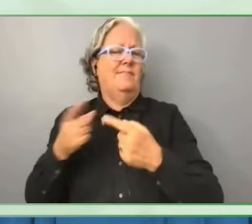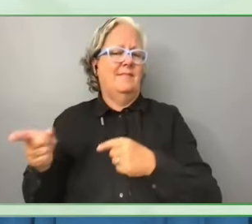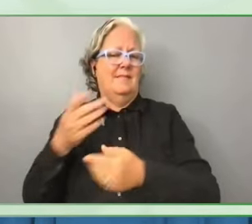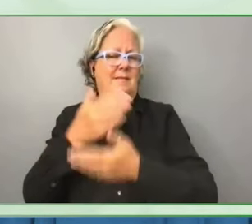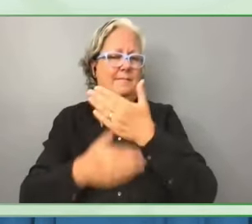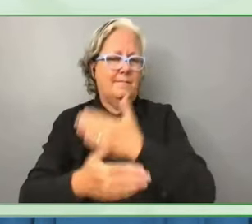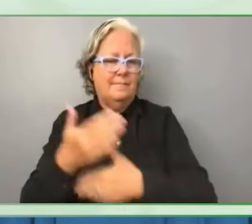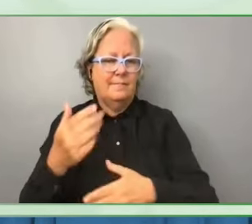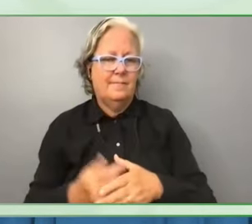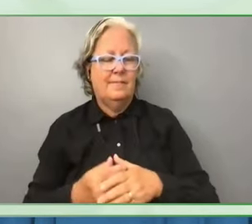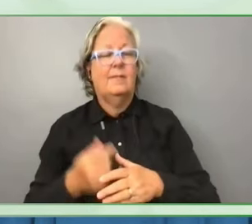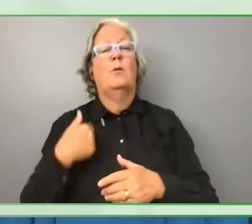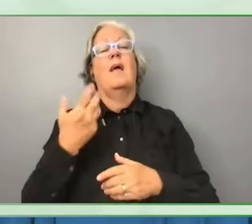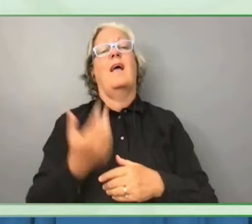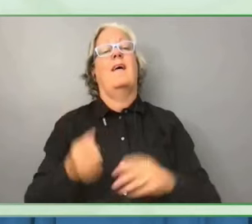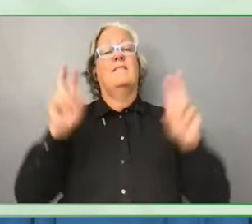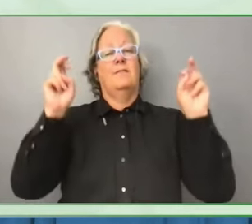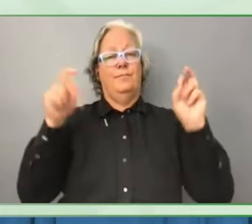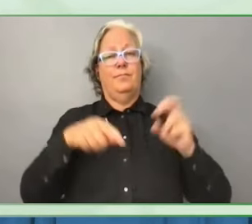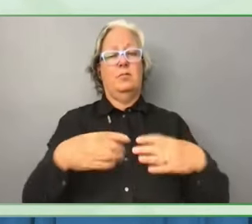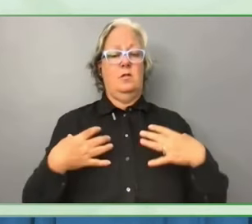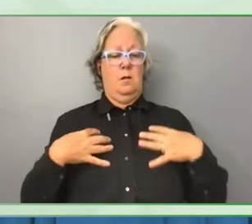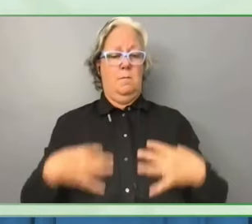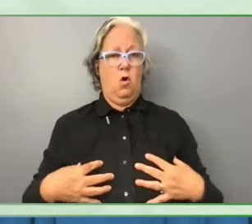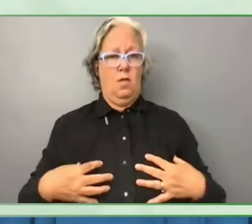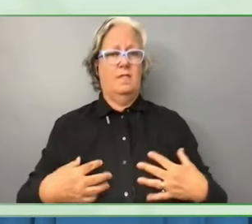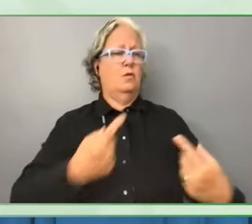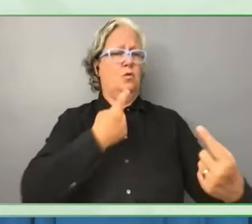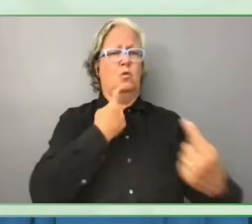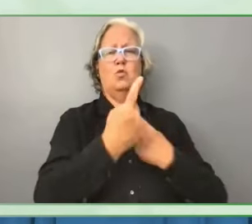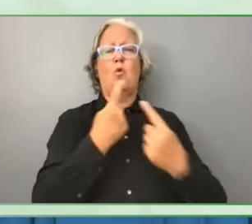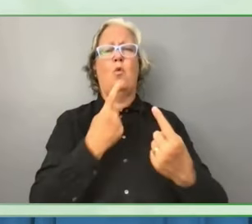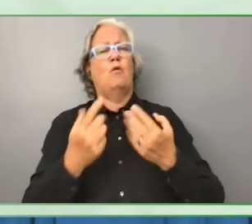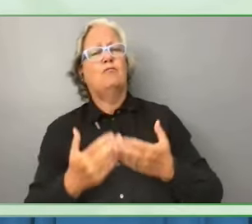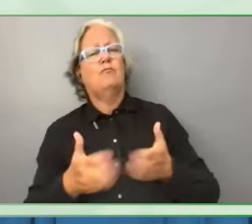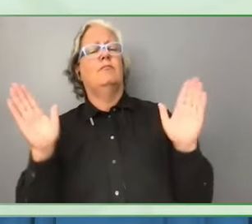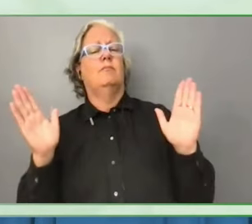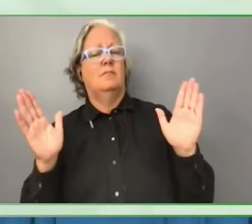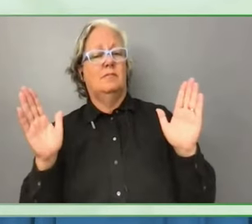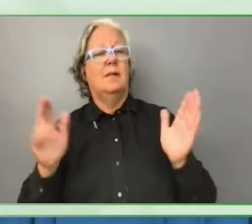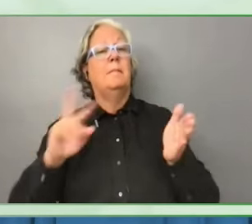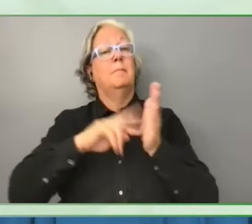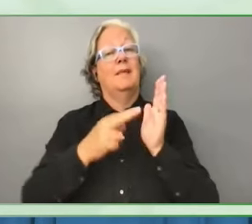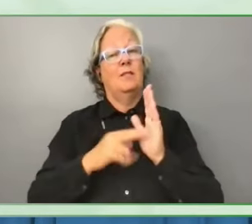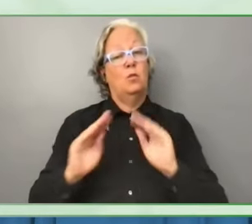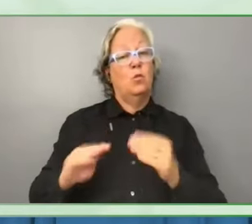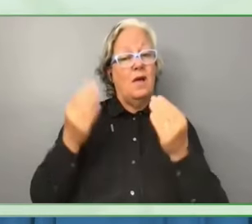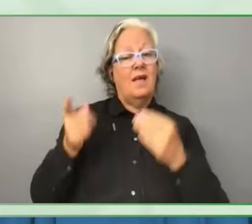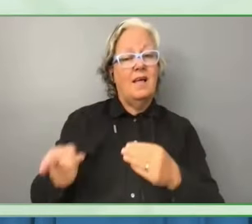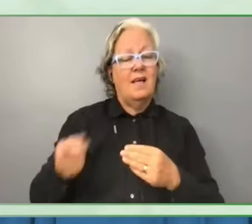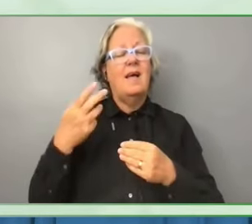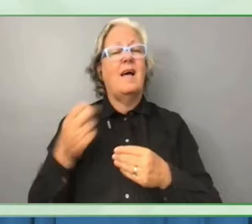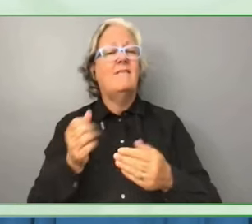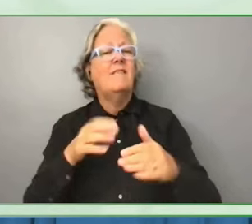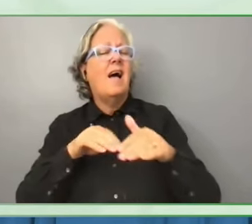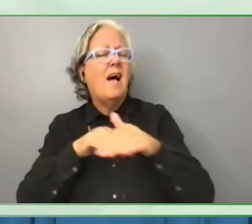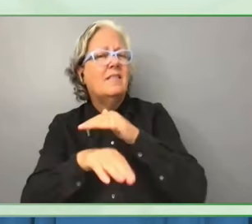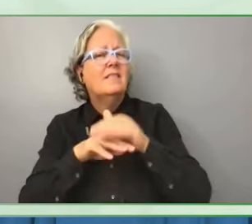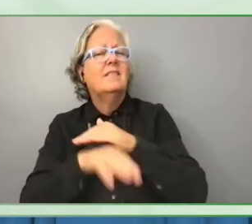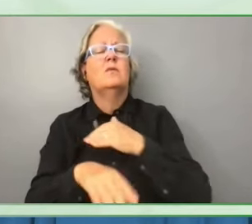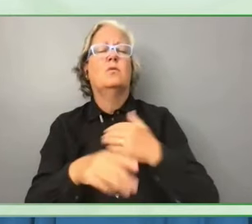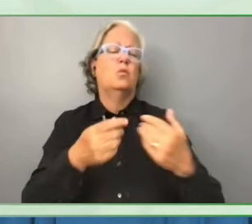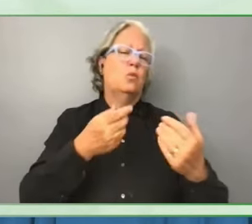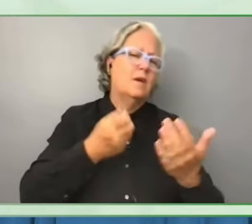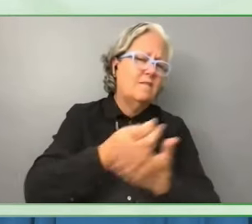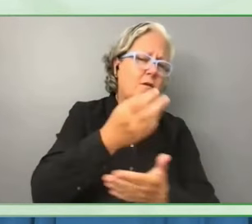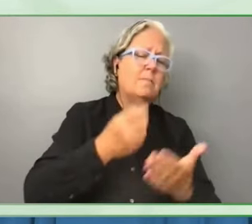which aims at children and young people with a disability have equitable access to sexual and reproductive health and rights services and information and opportunities